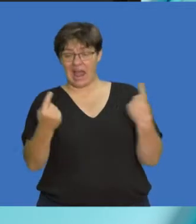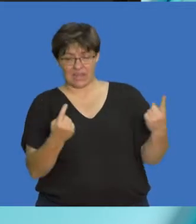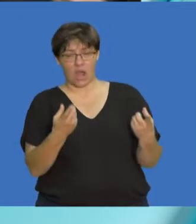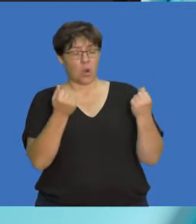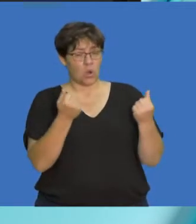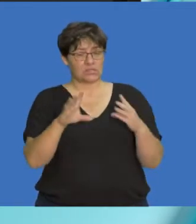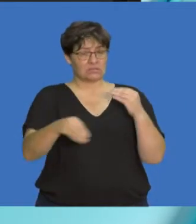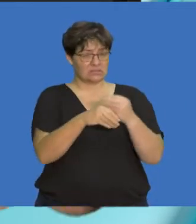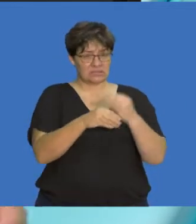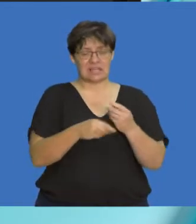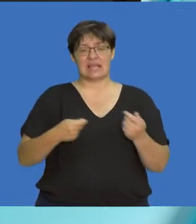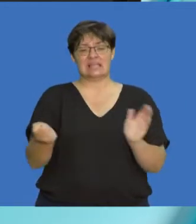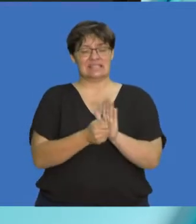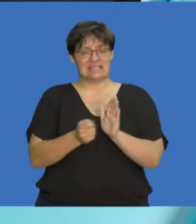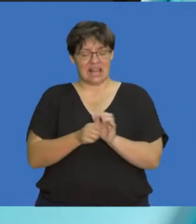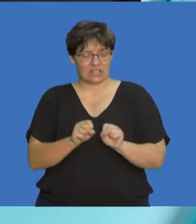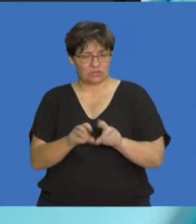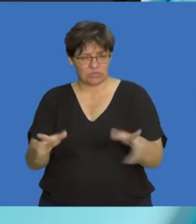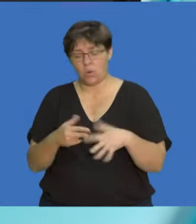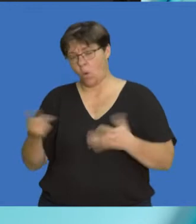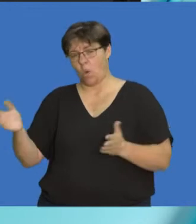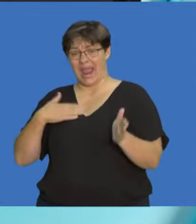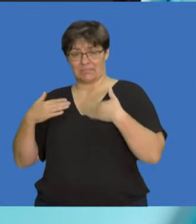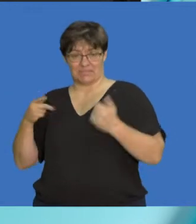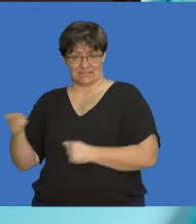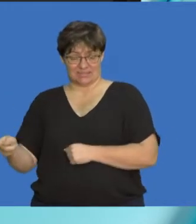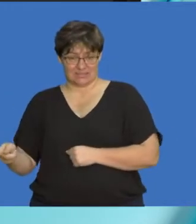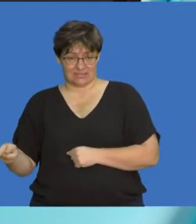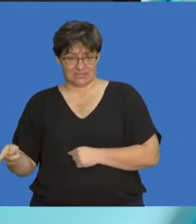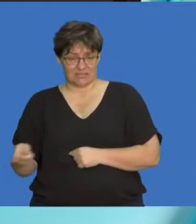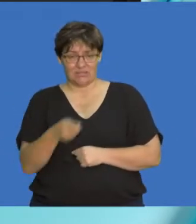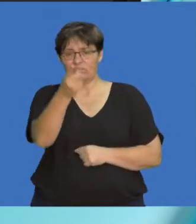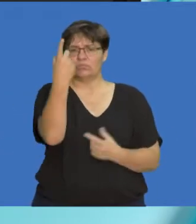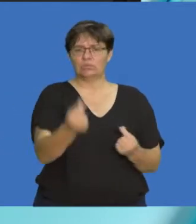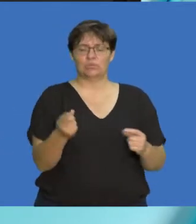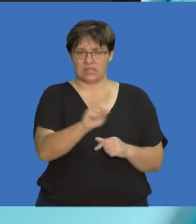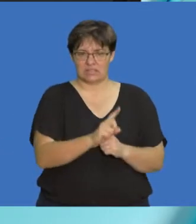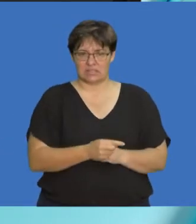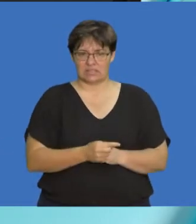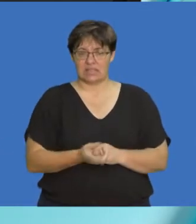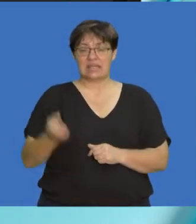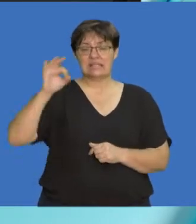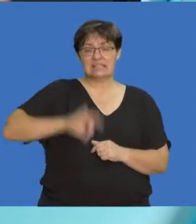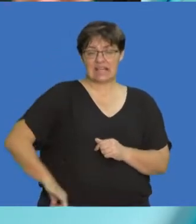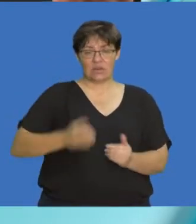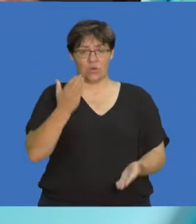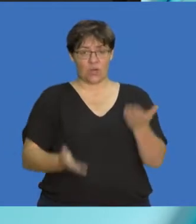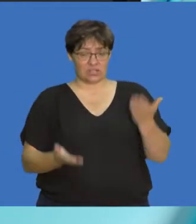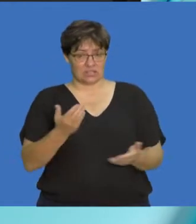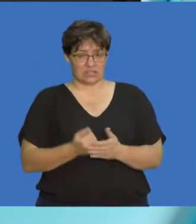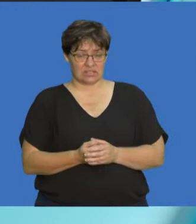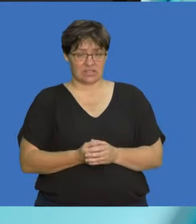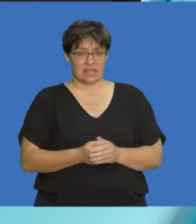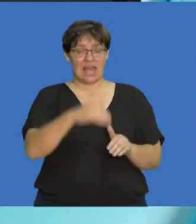gone to selling and distribution or the admin section. So what have you done? You've taken your salaries and wages, the external